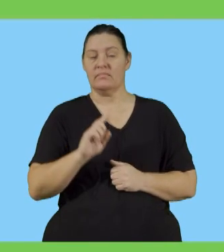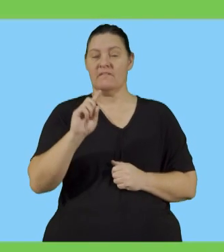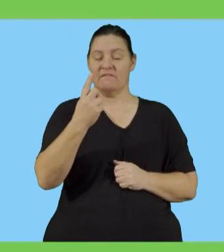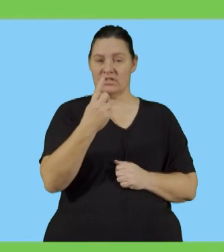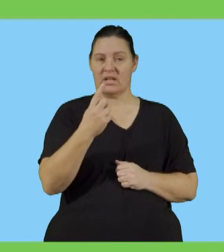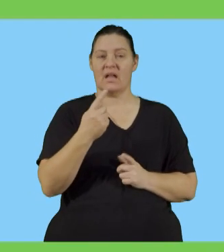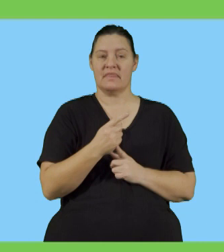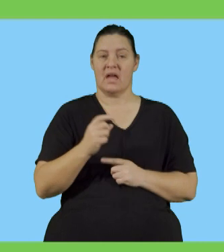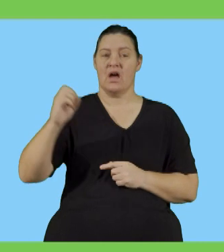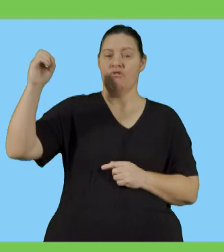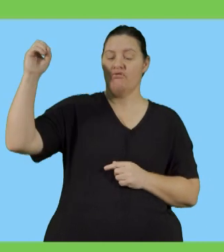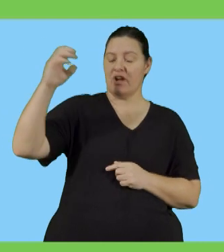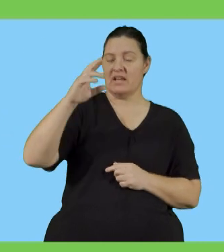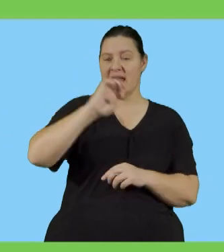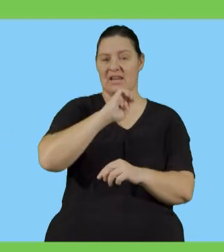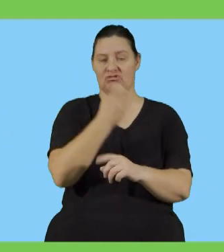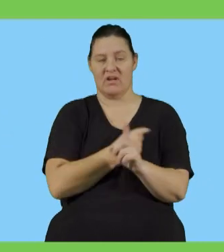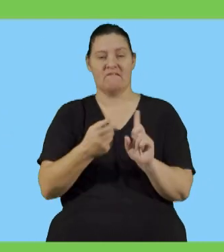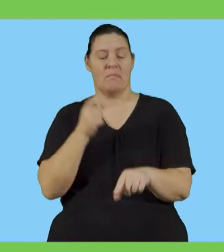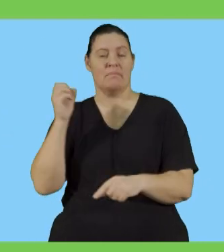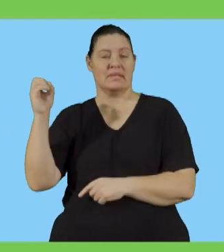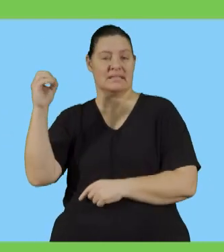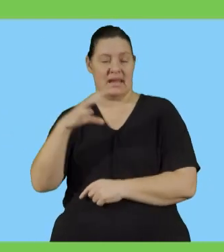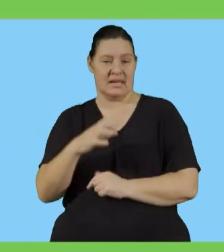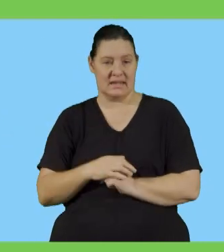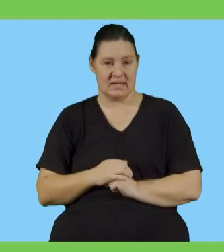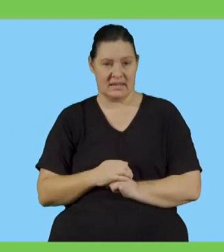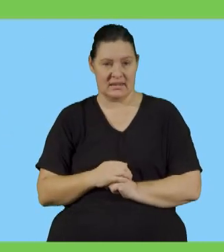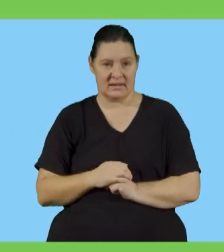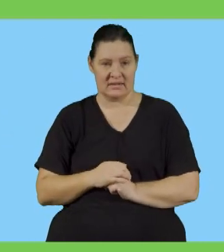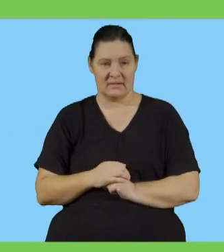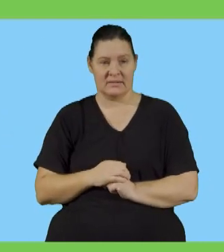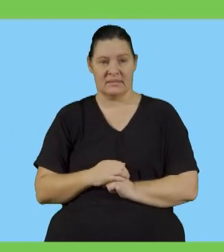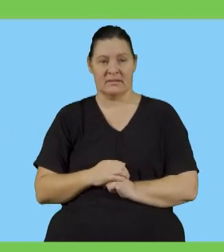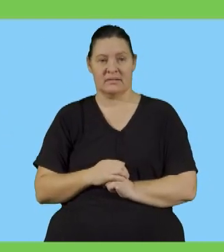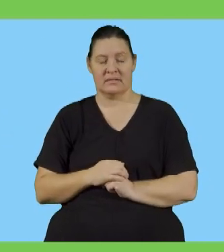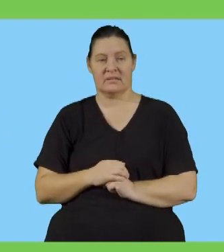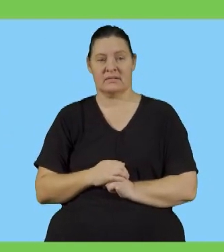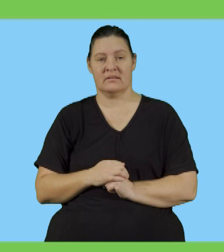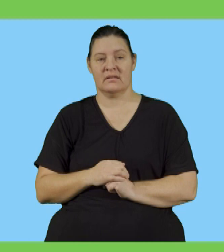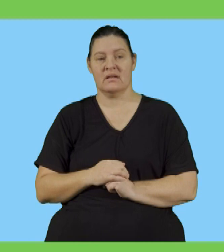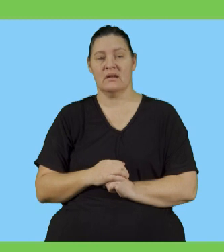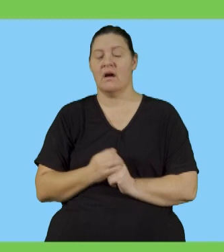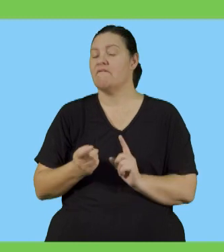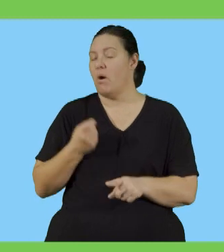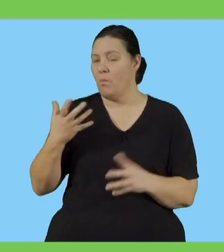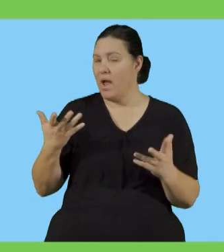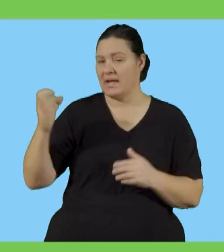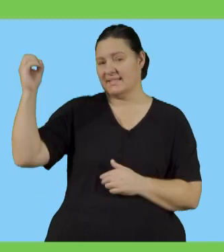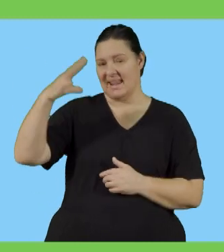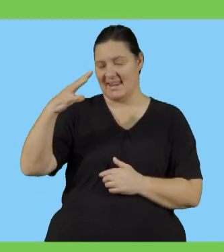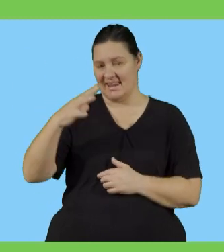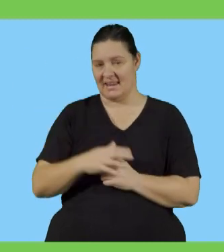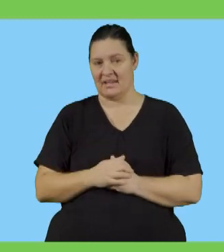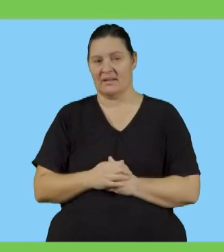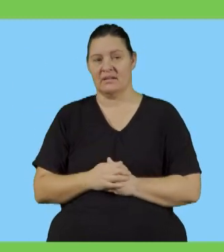says radiant energy from the sun. So our answer is radiant energy, which comes from the sun.